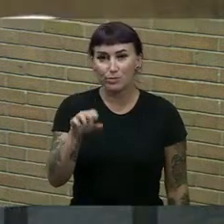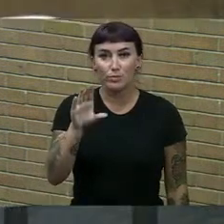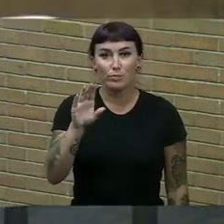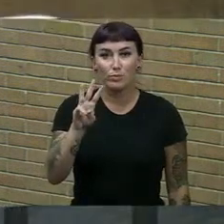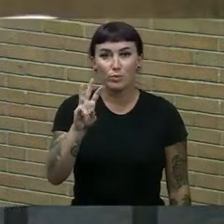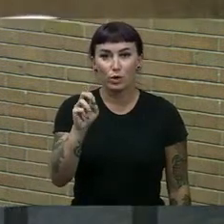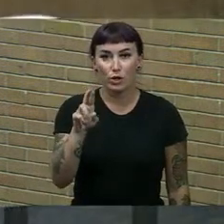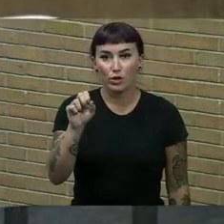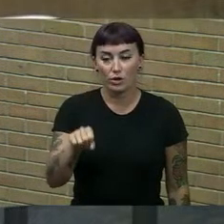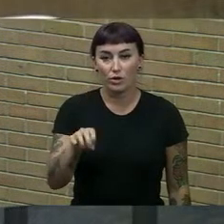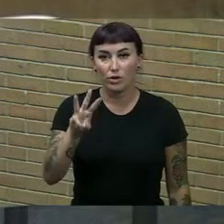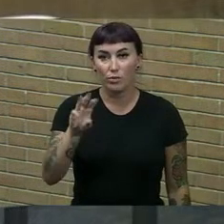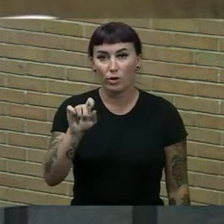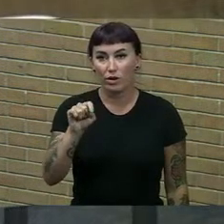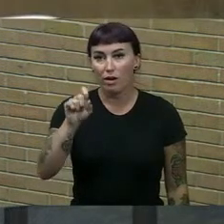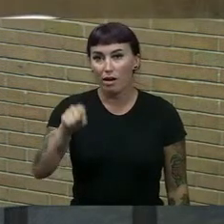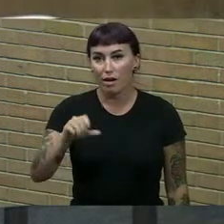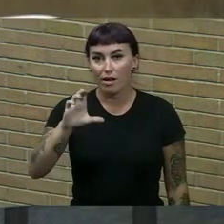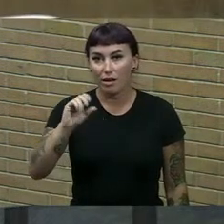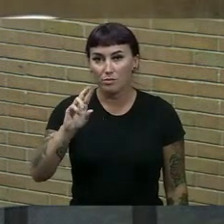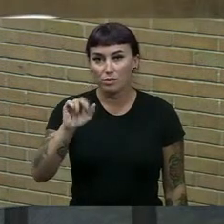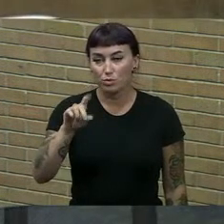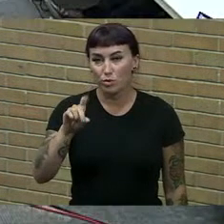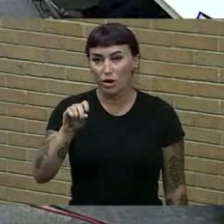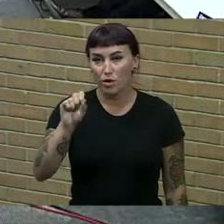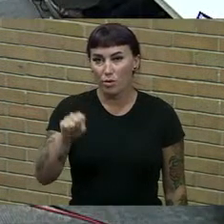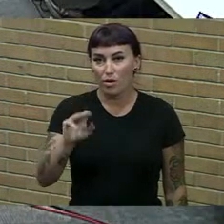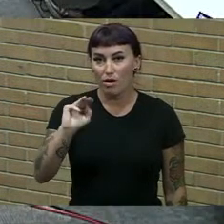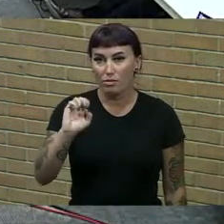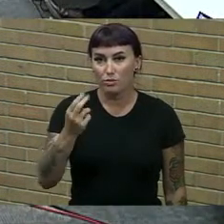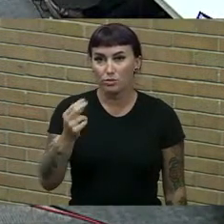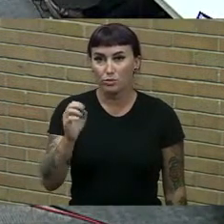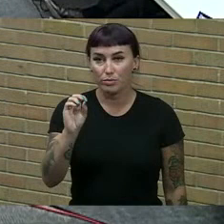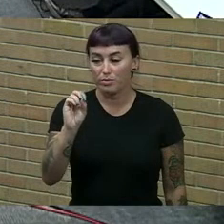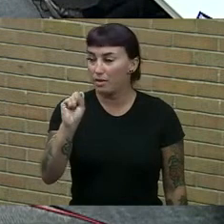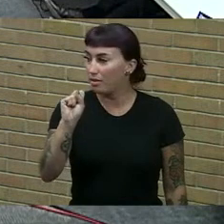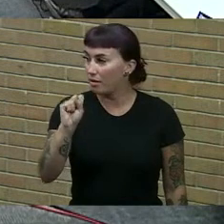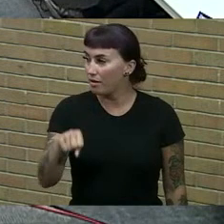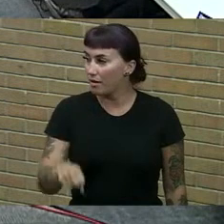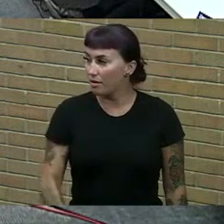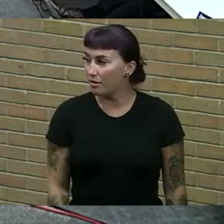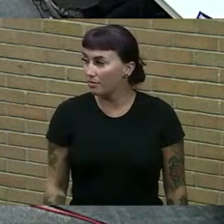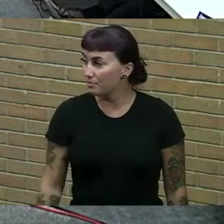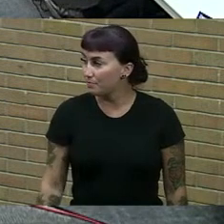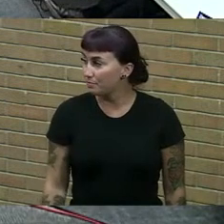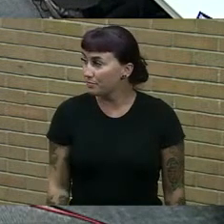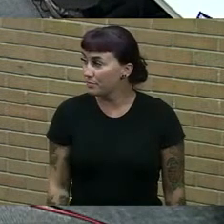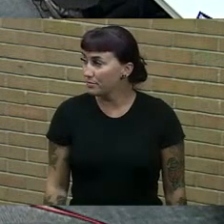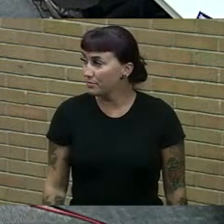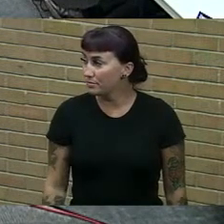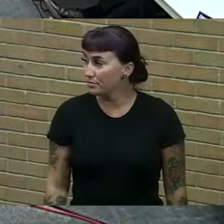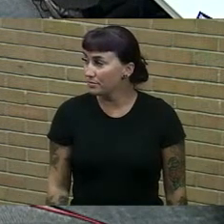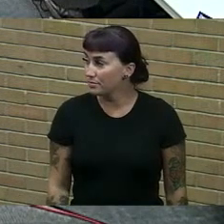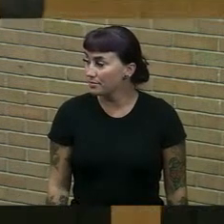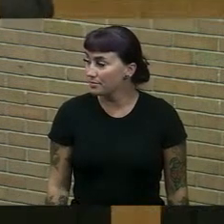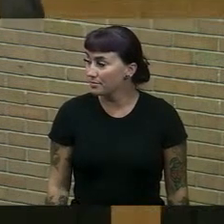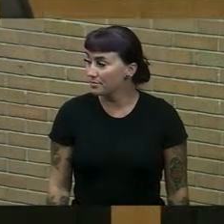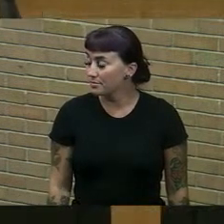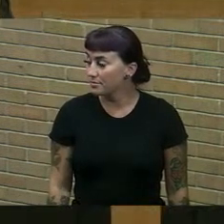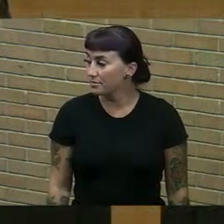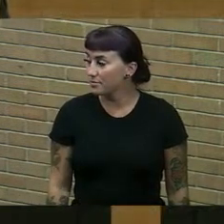Councilmember Werner? Aye. Councilmember Wilt? Aye. Councilmember Corrado? Aye. Supervisor Malley? Aye.